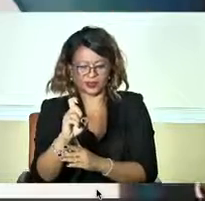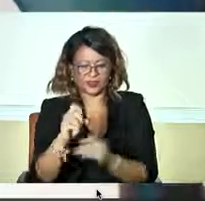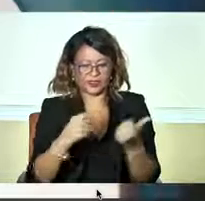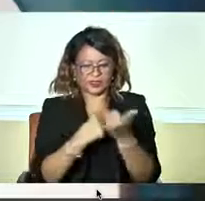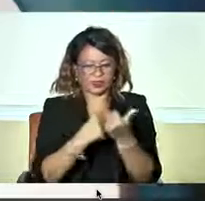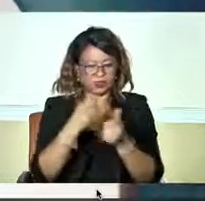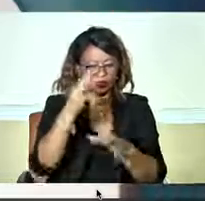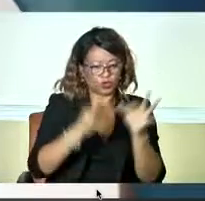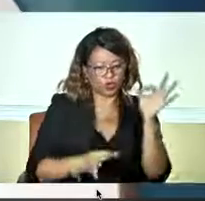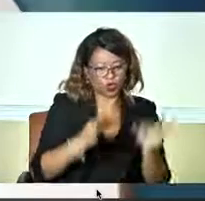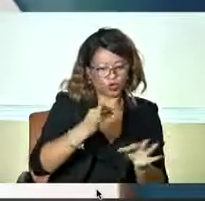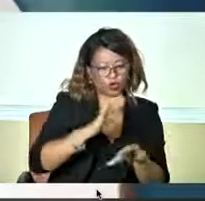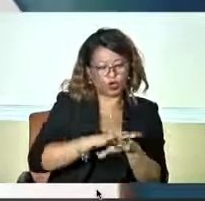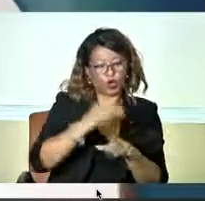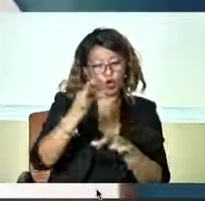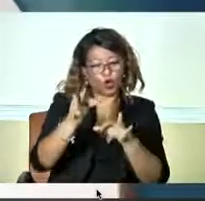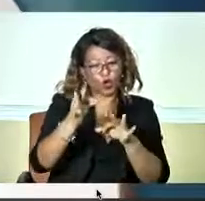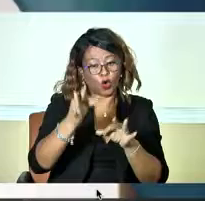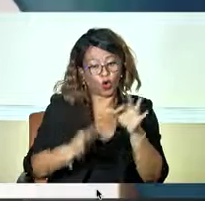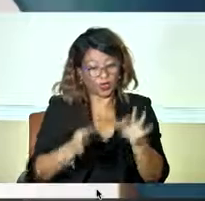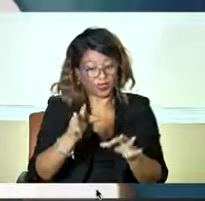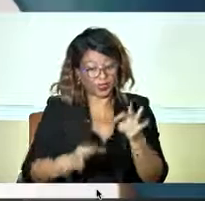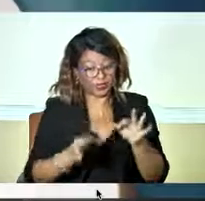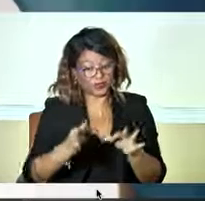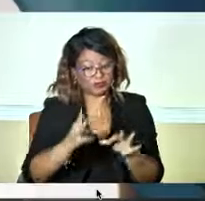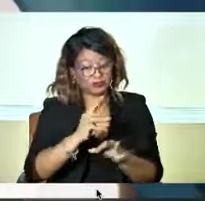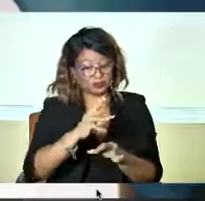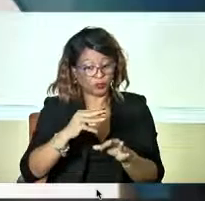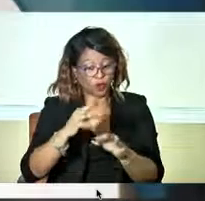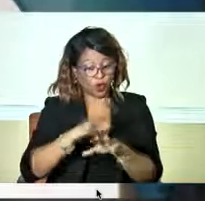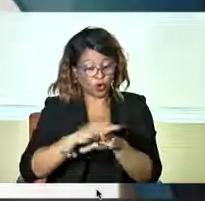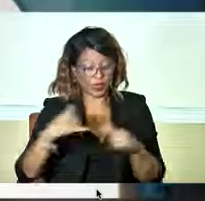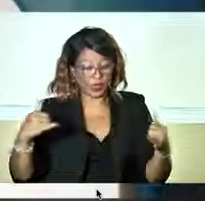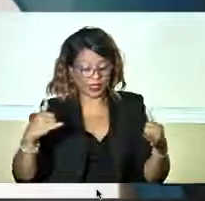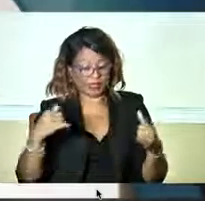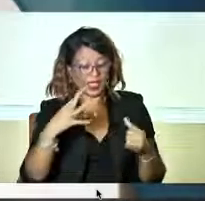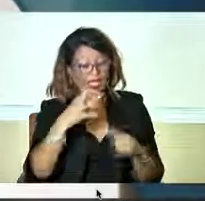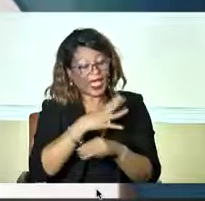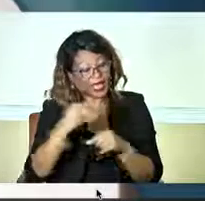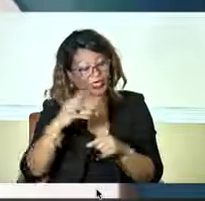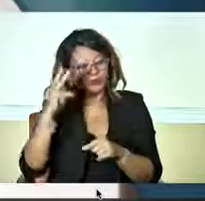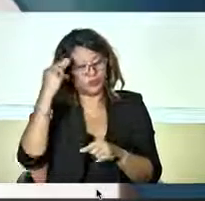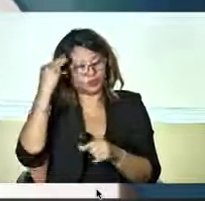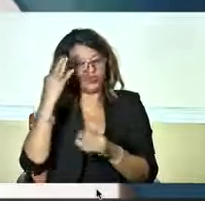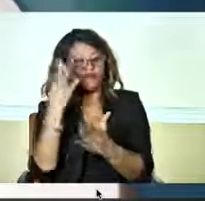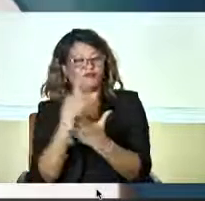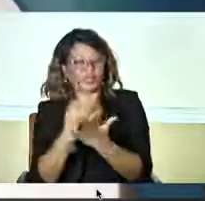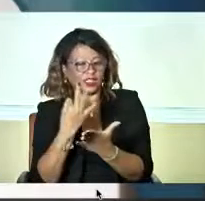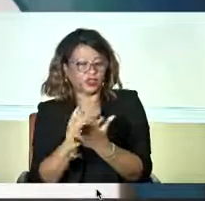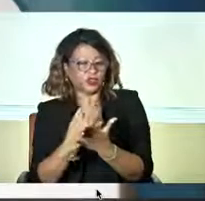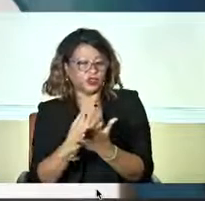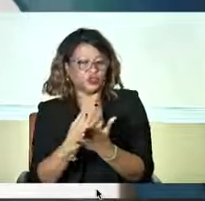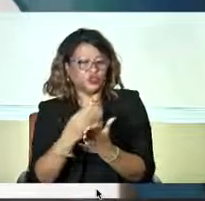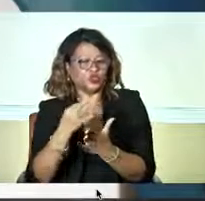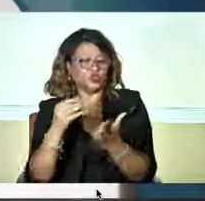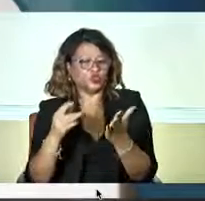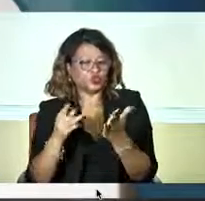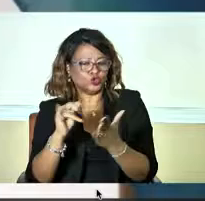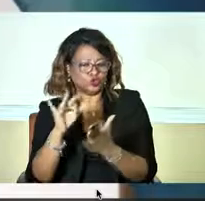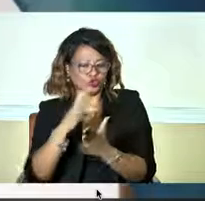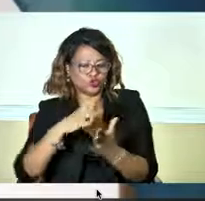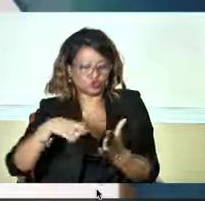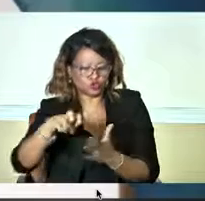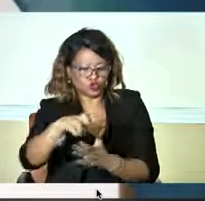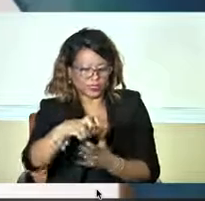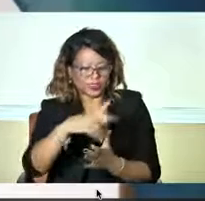the courts with online proceedings for court hearings, and the Ministry of Financial Services, Trade and Industry and